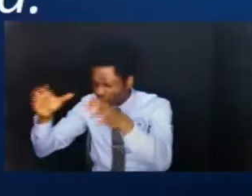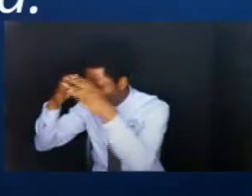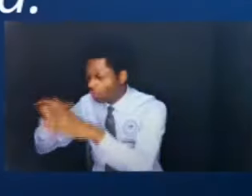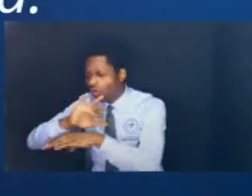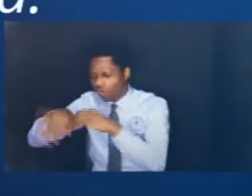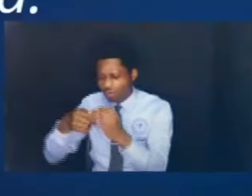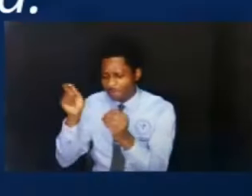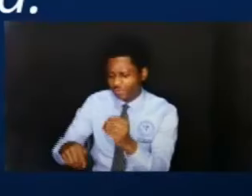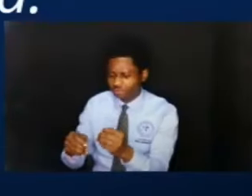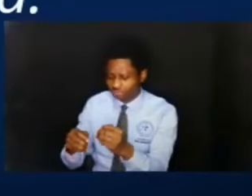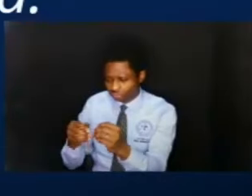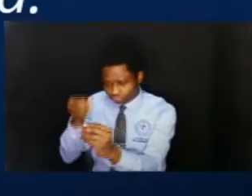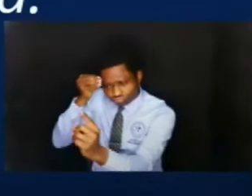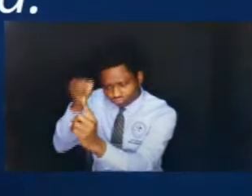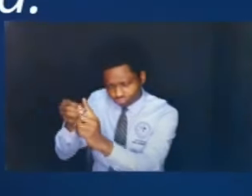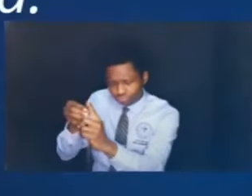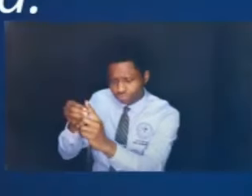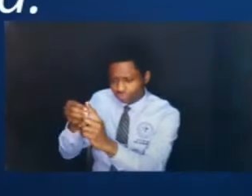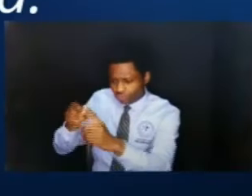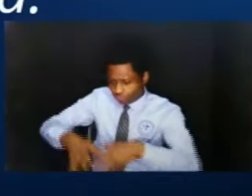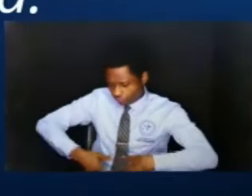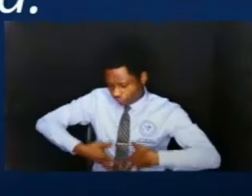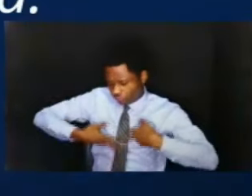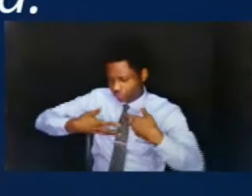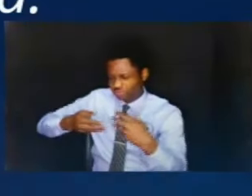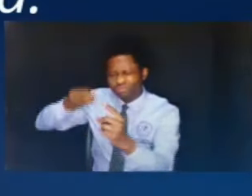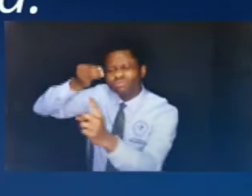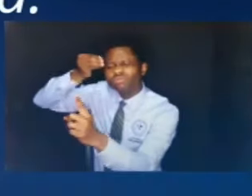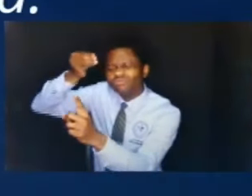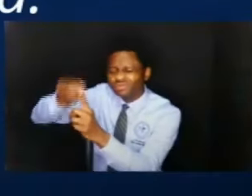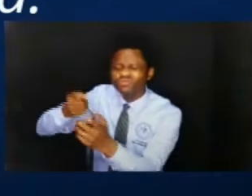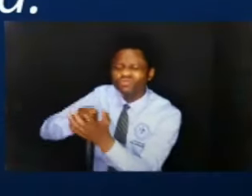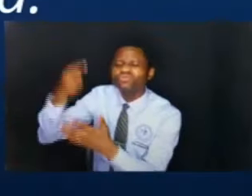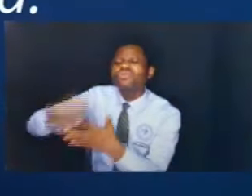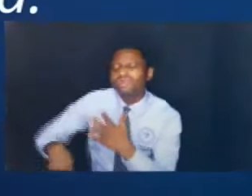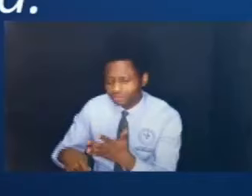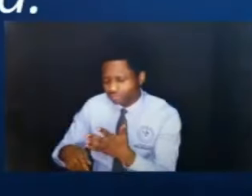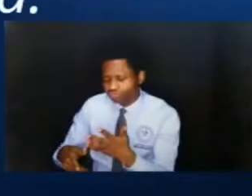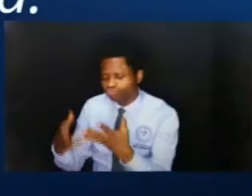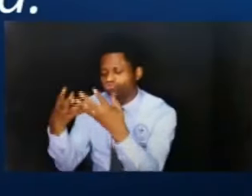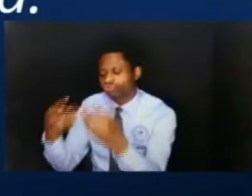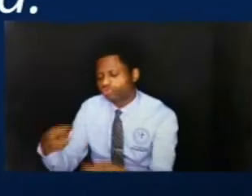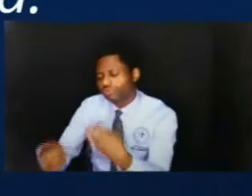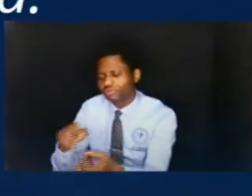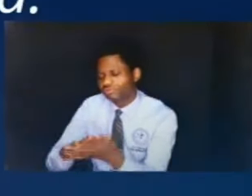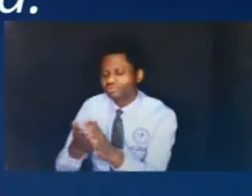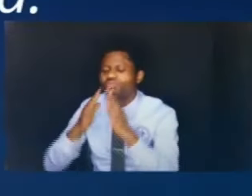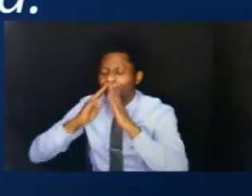n'adwene a oyɛ no nokure mu no nia yɛhwɛ ne sɛ ebekwa kɔ wie sɛ nipa no obi nnu ne ho ɛwɔ deɛ wayɛ no.